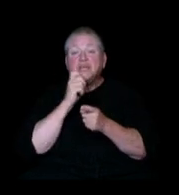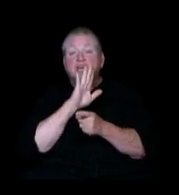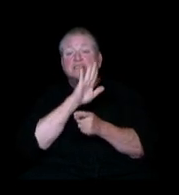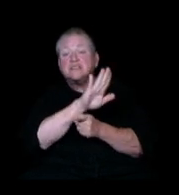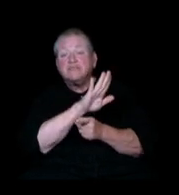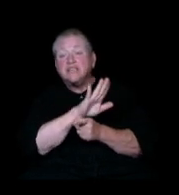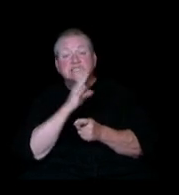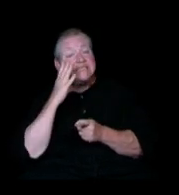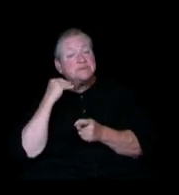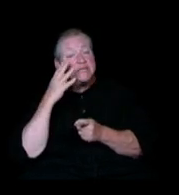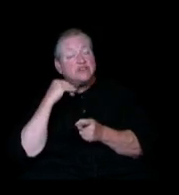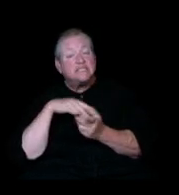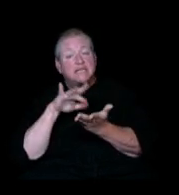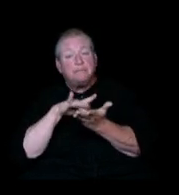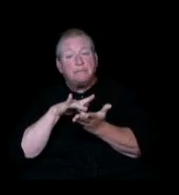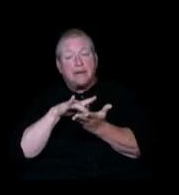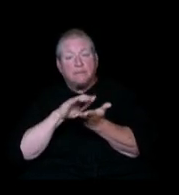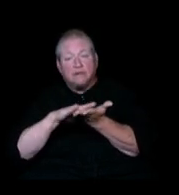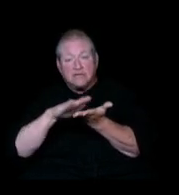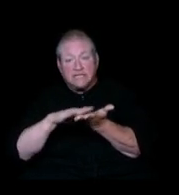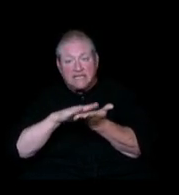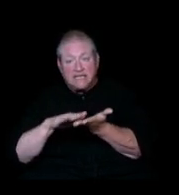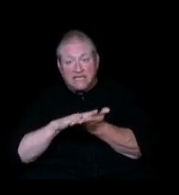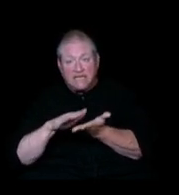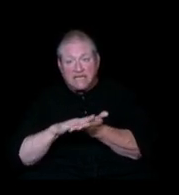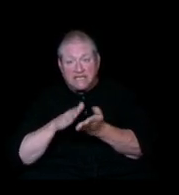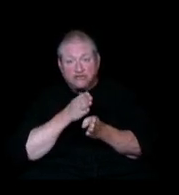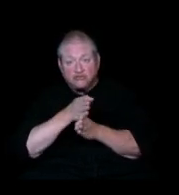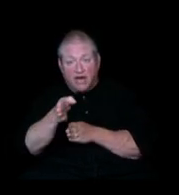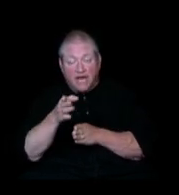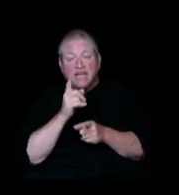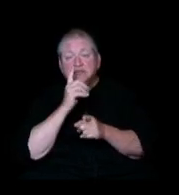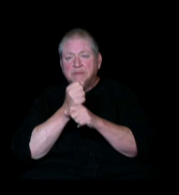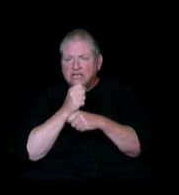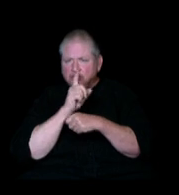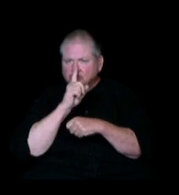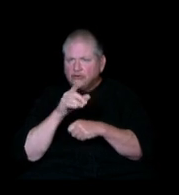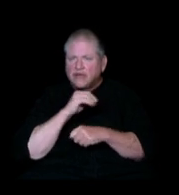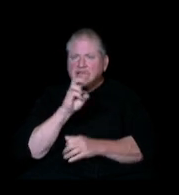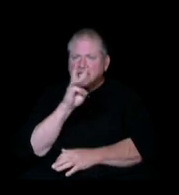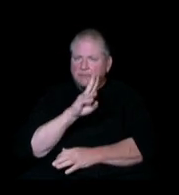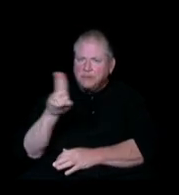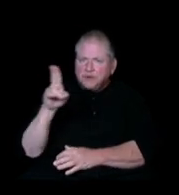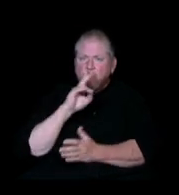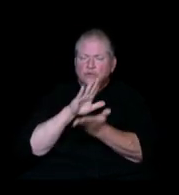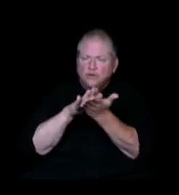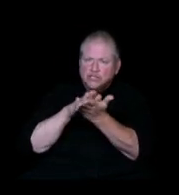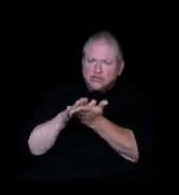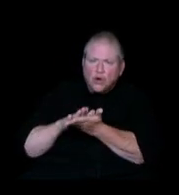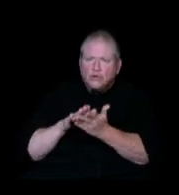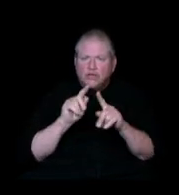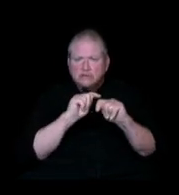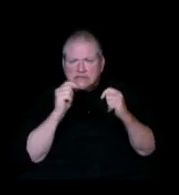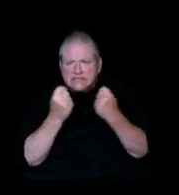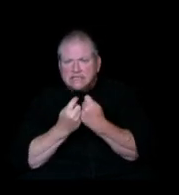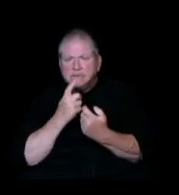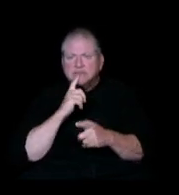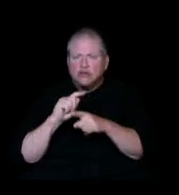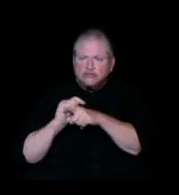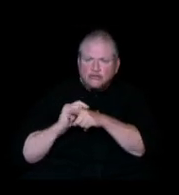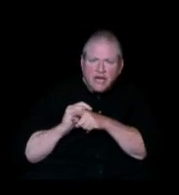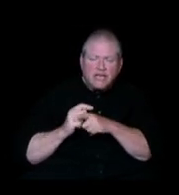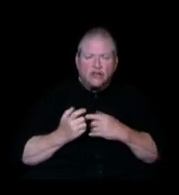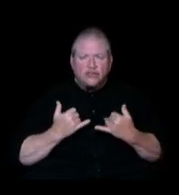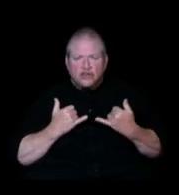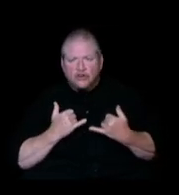Due to his experience in the medical cleaning trade, Wayne has been ensuring that the WWU custodial teams have been consistently trained